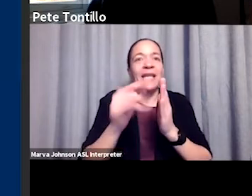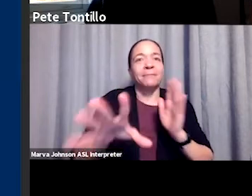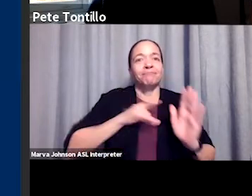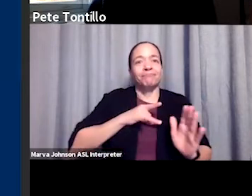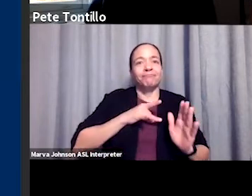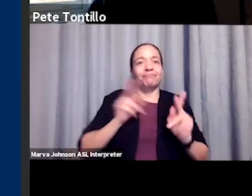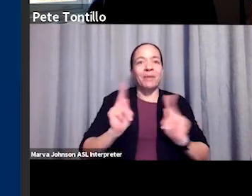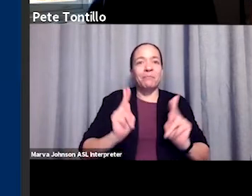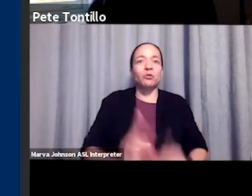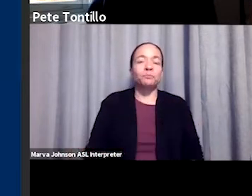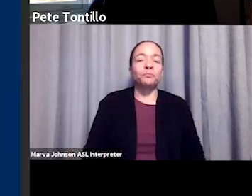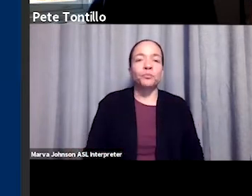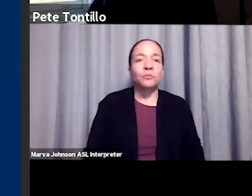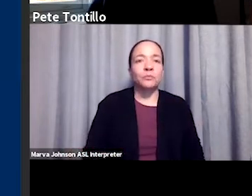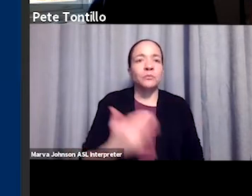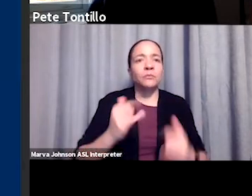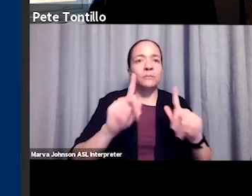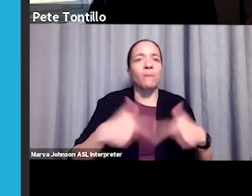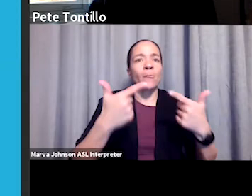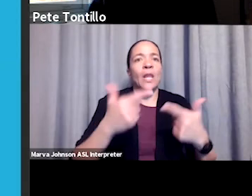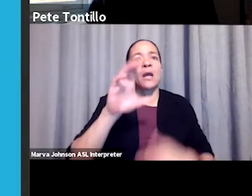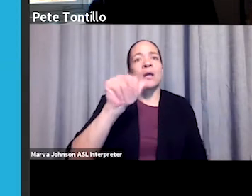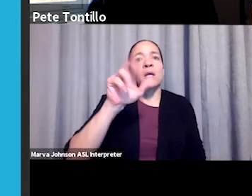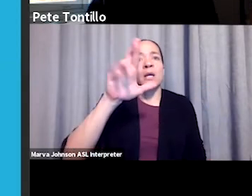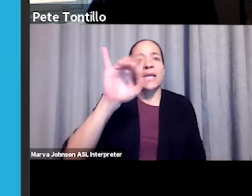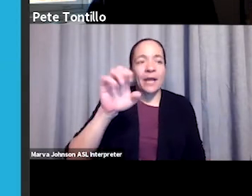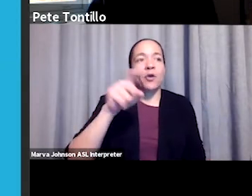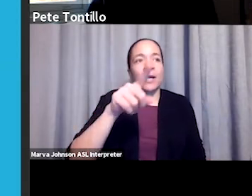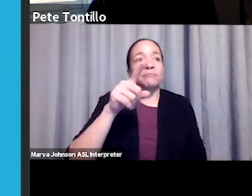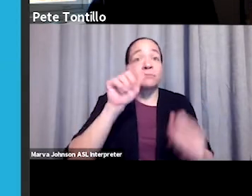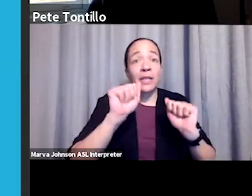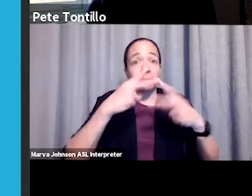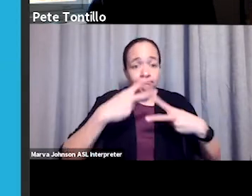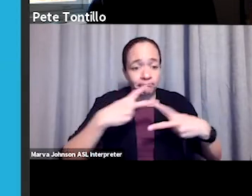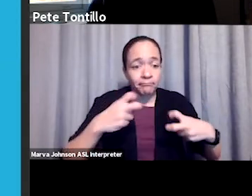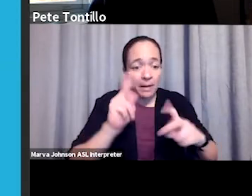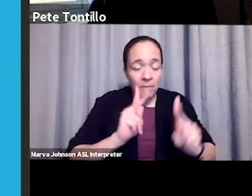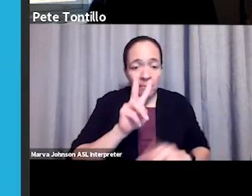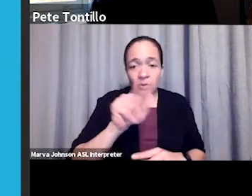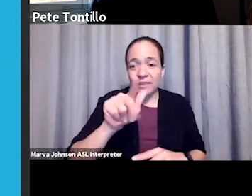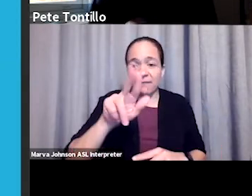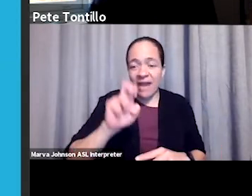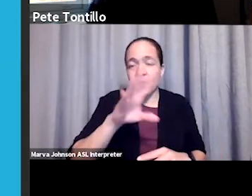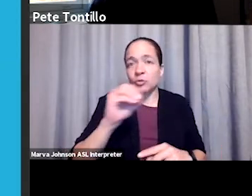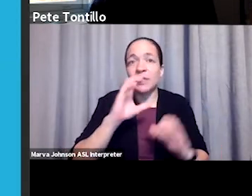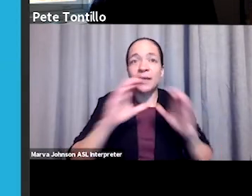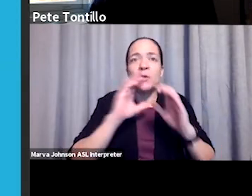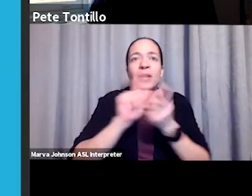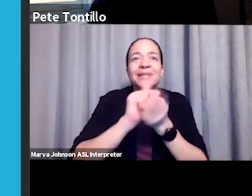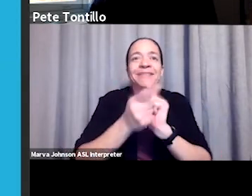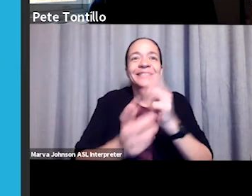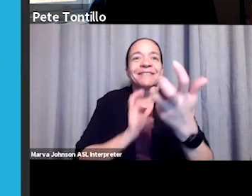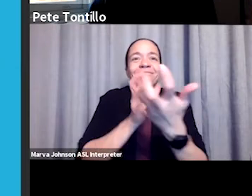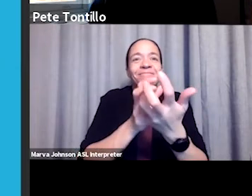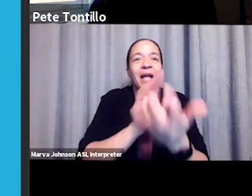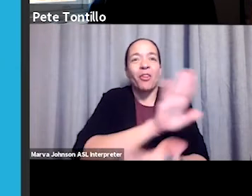it over to my colleague, Carrie, to talk about how you can take insights about people's values and aspirations and use them to tailor communications to speak to